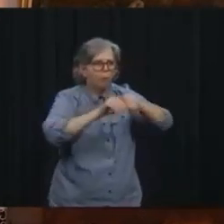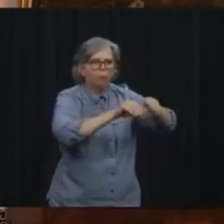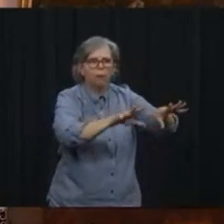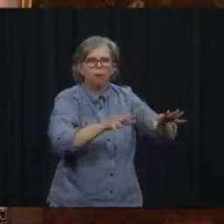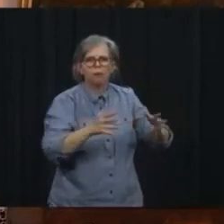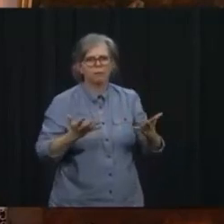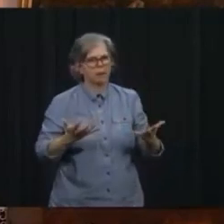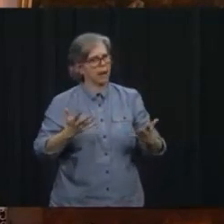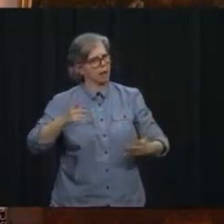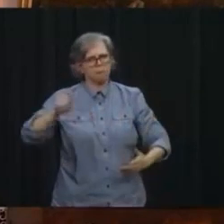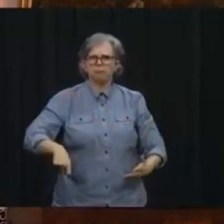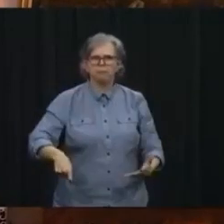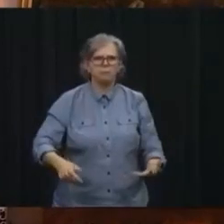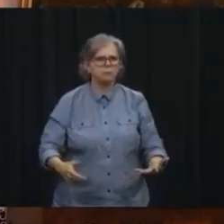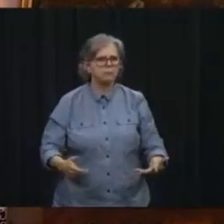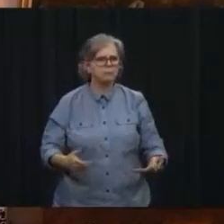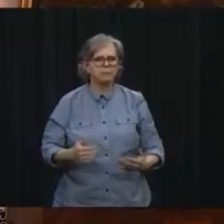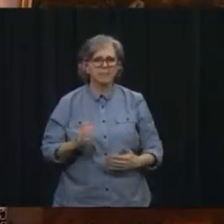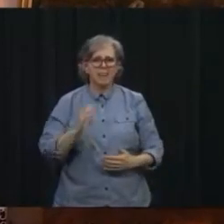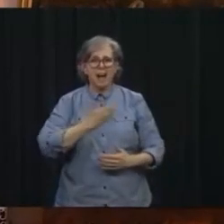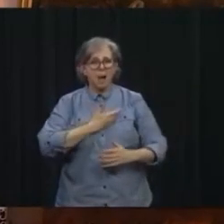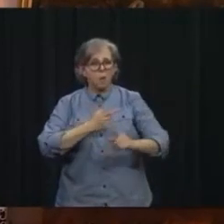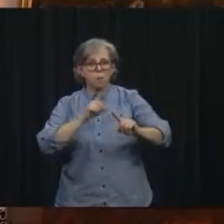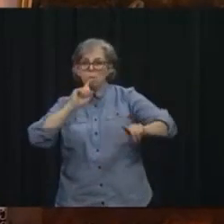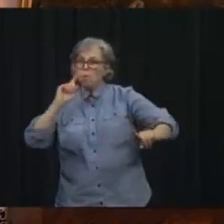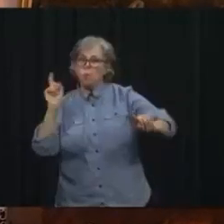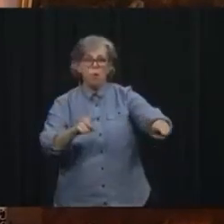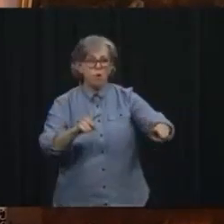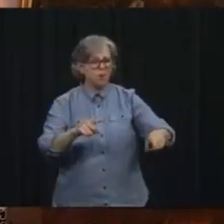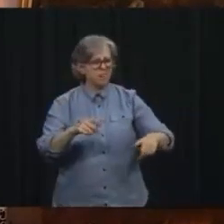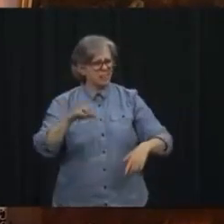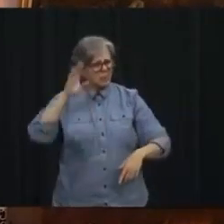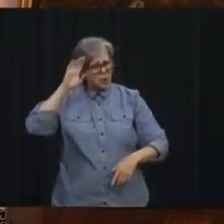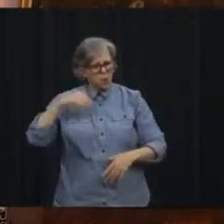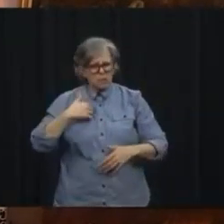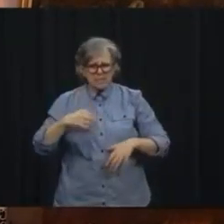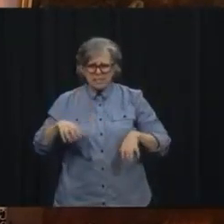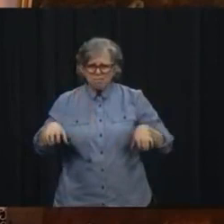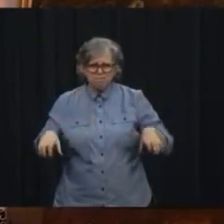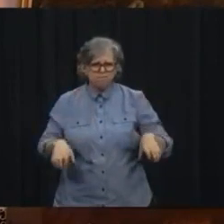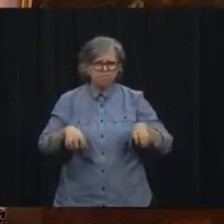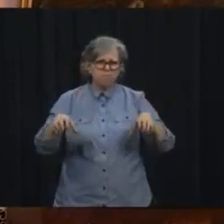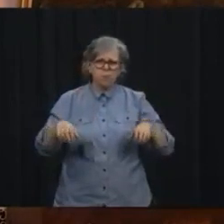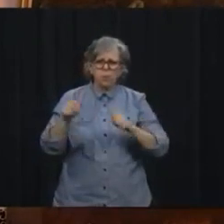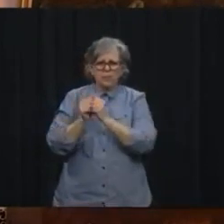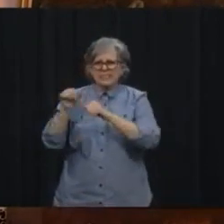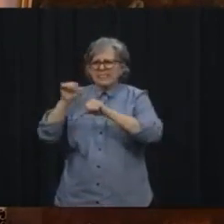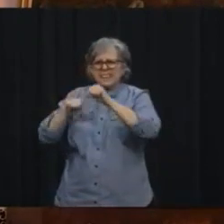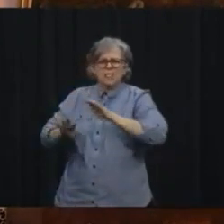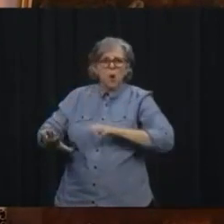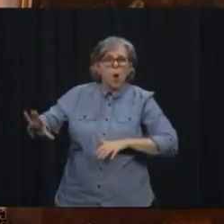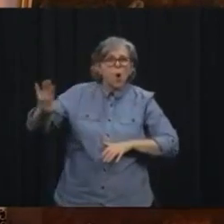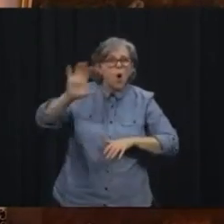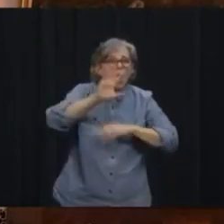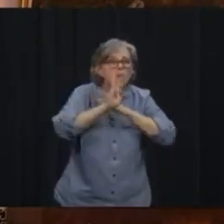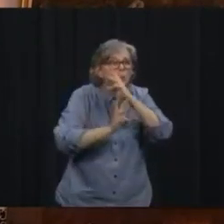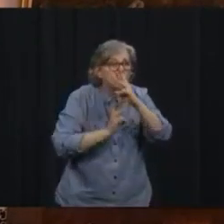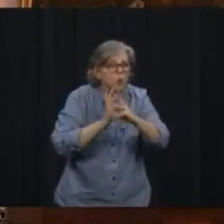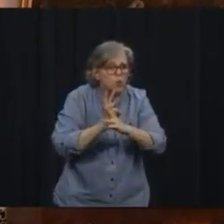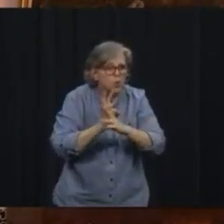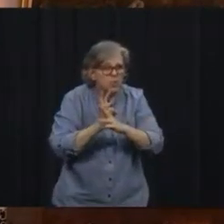contact investigations. They are doing surveillance in high-risk clusters without all the available testing. They're using